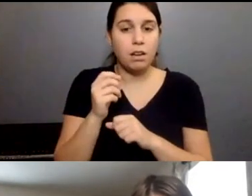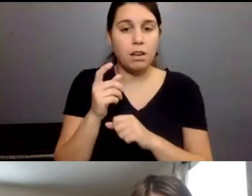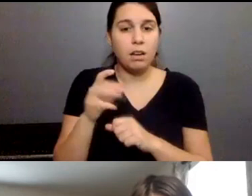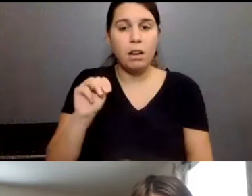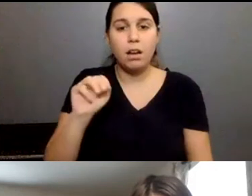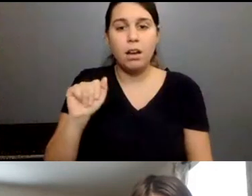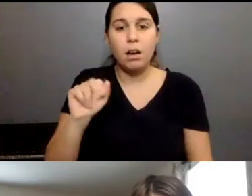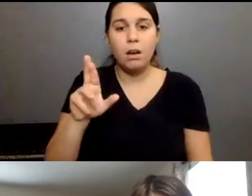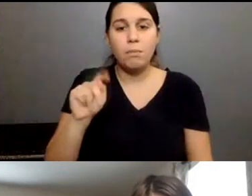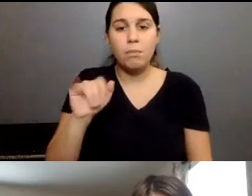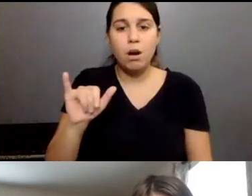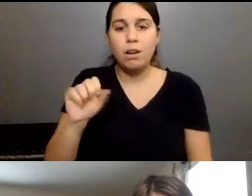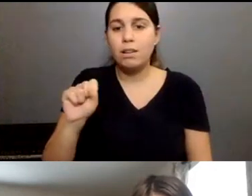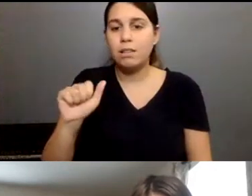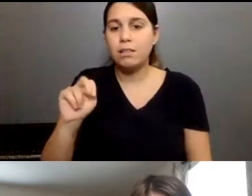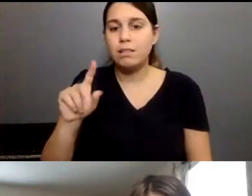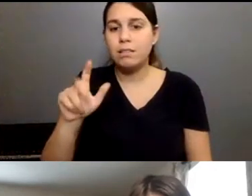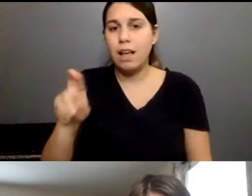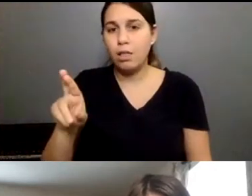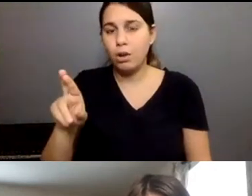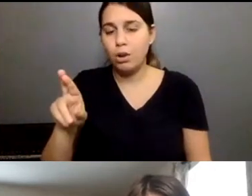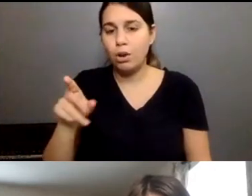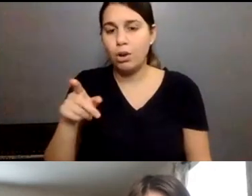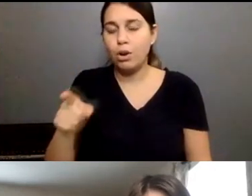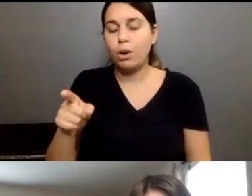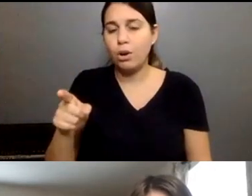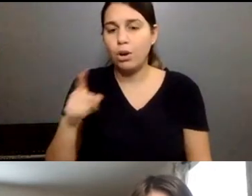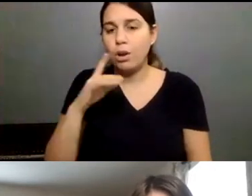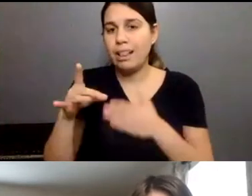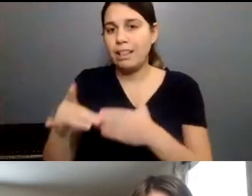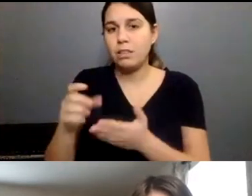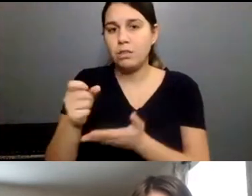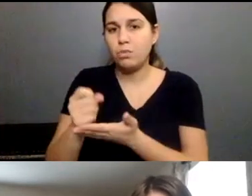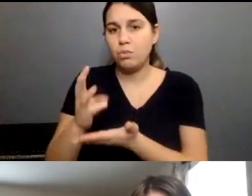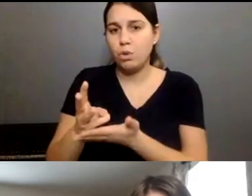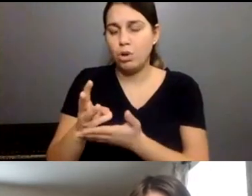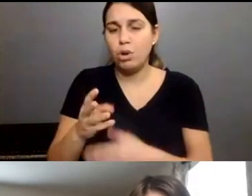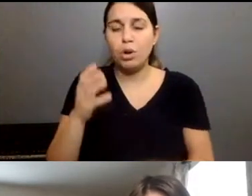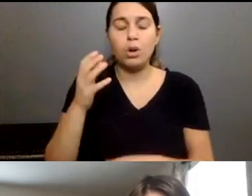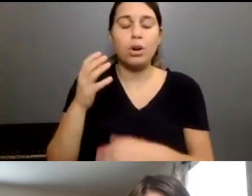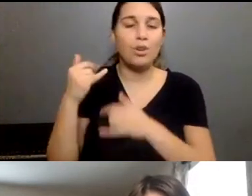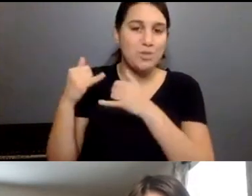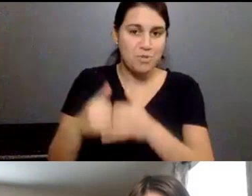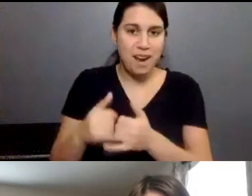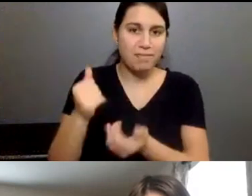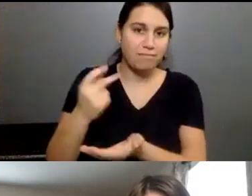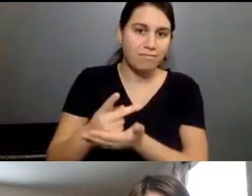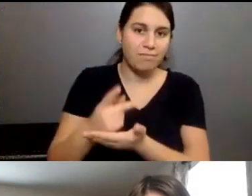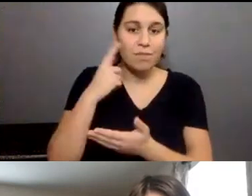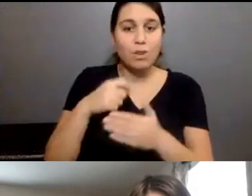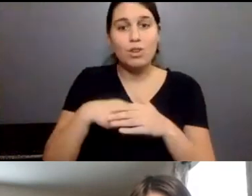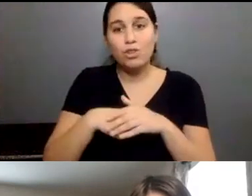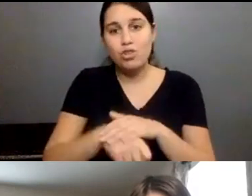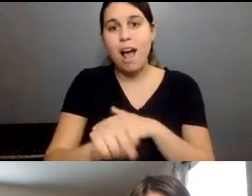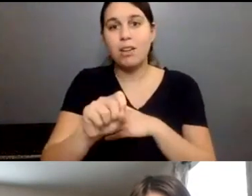Marty Sandler and I, she's our lead social worker, just got a grant to develop childbirth education